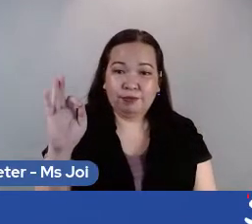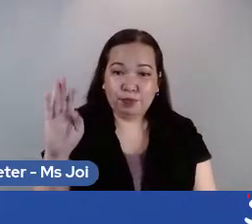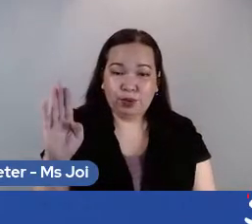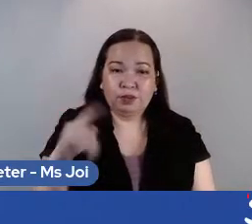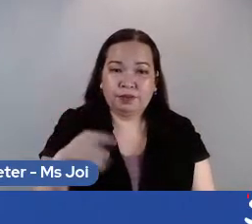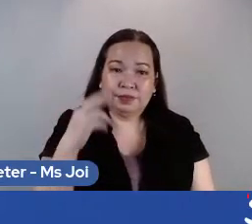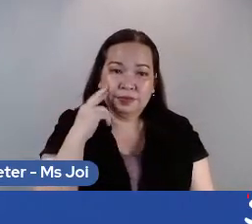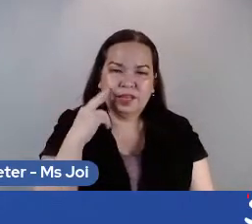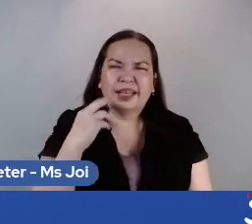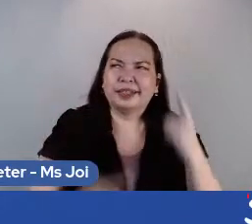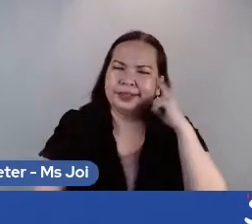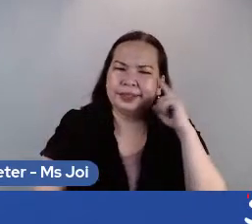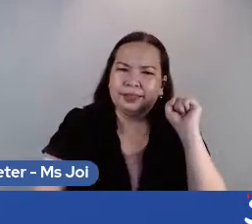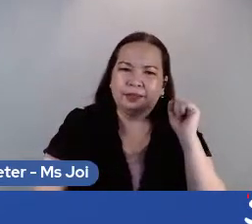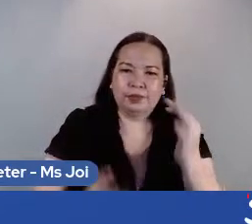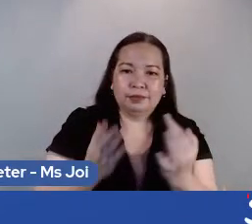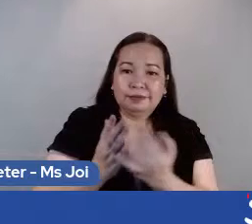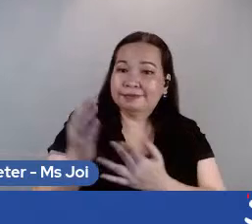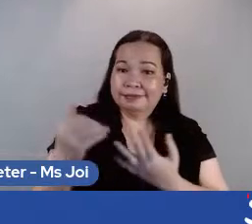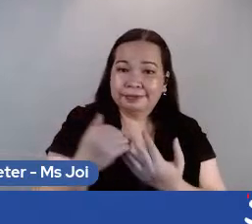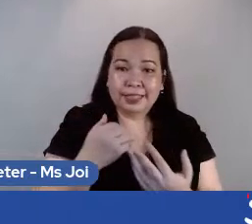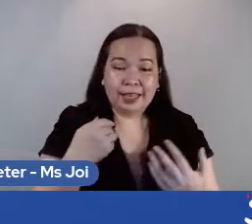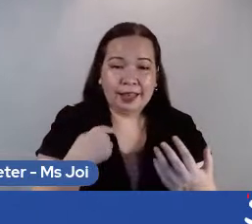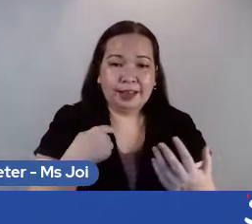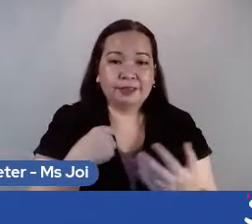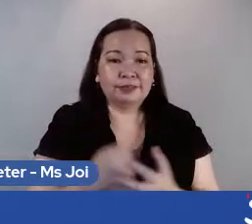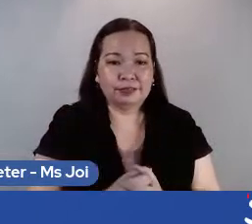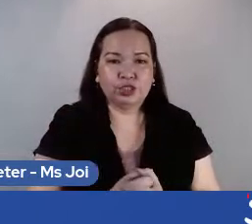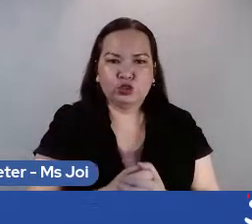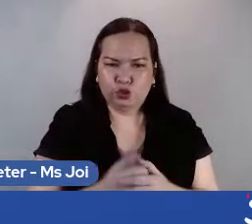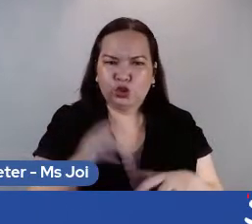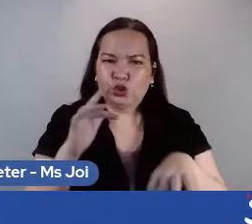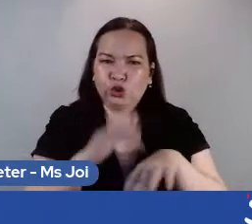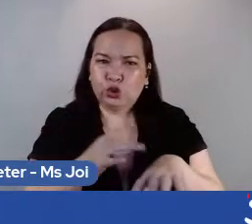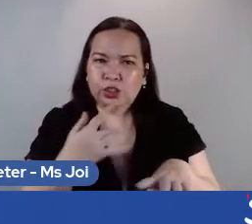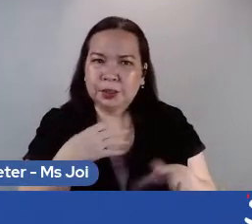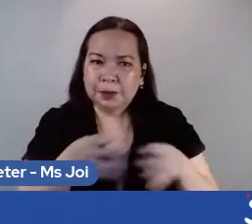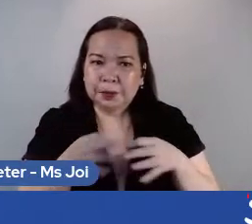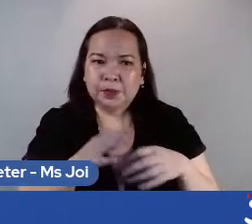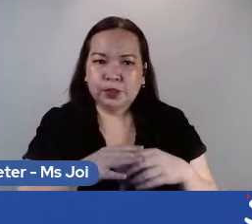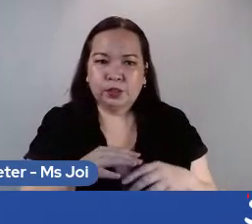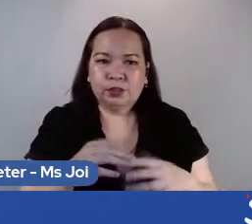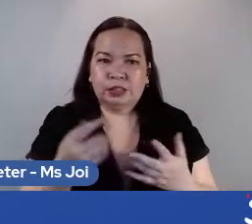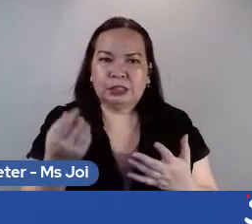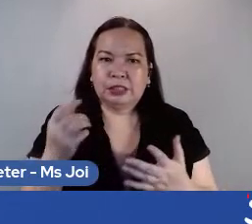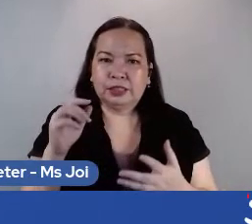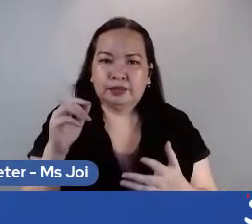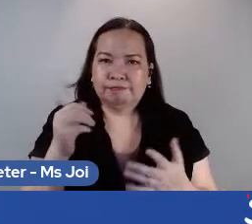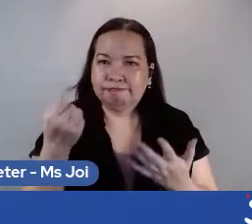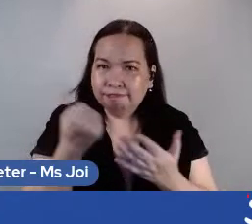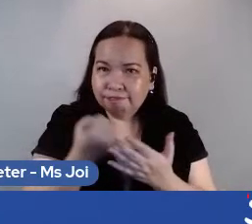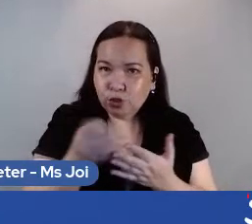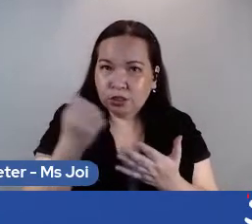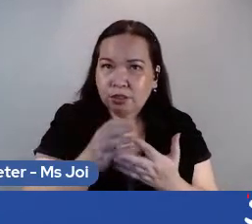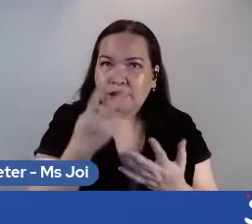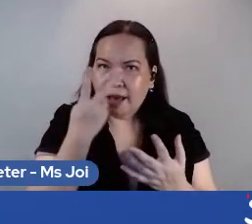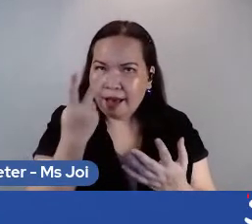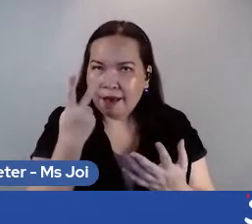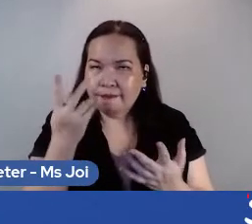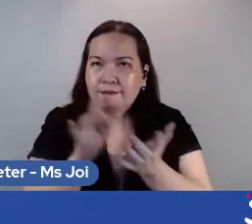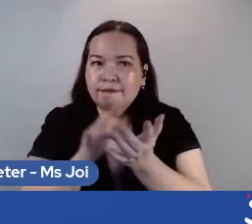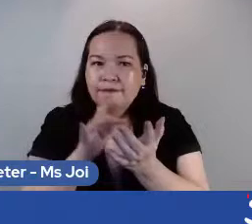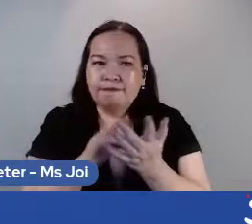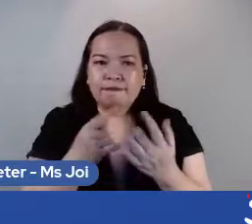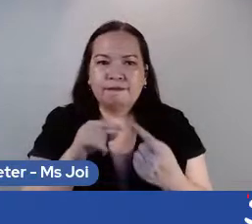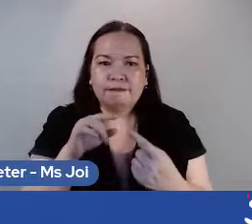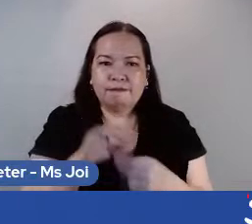comes to transparency, we kind of touched on it earlier. Ad spend is really transparent, and the targeting options as well, and